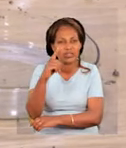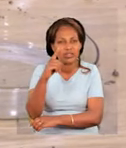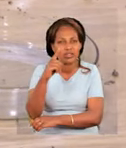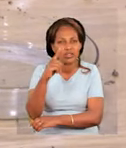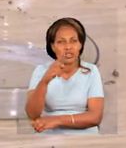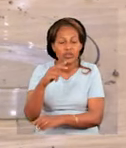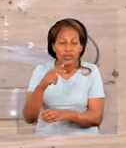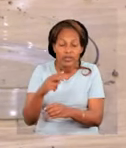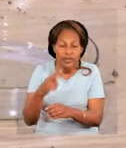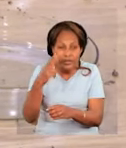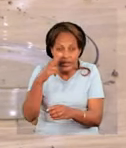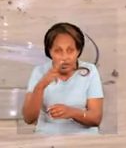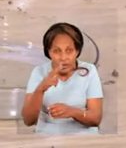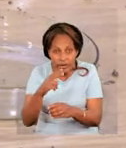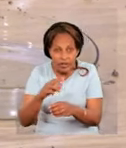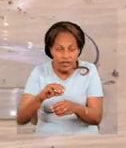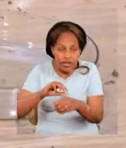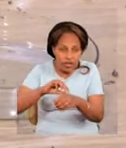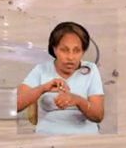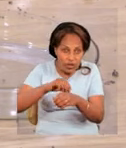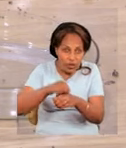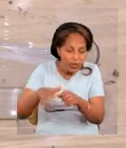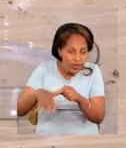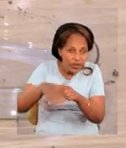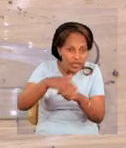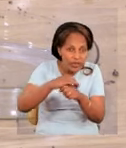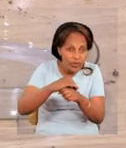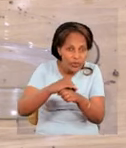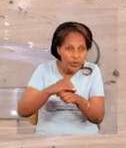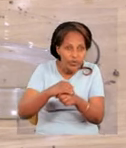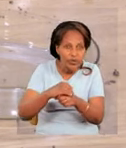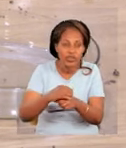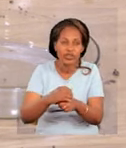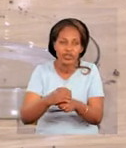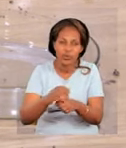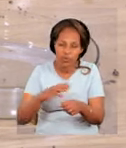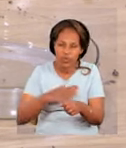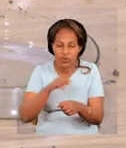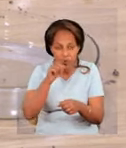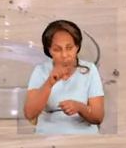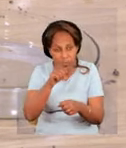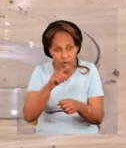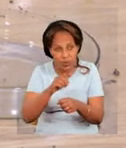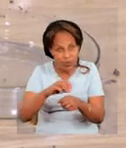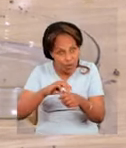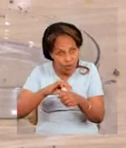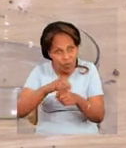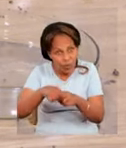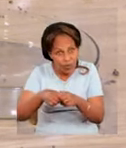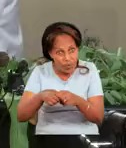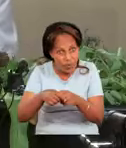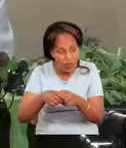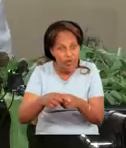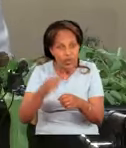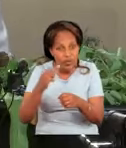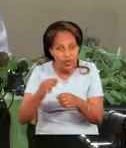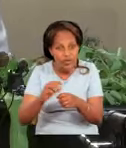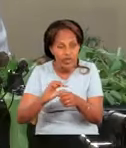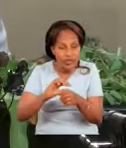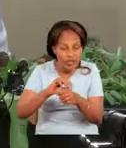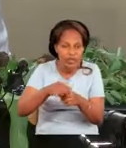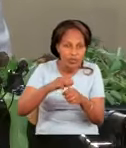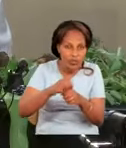Will you please carefully remove the cover of the seeds? If the seed cover is easily removed, put it in